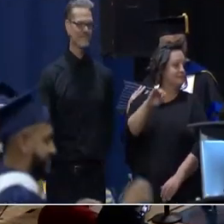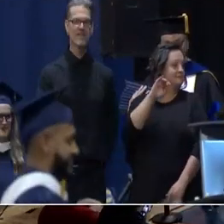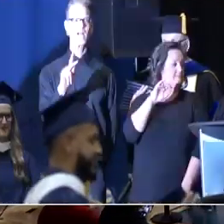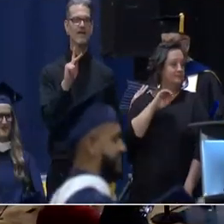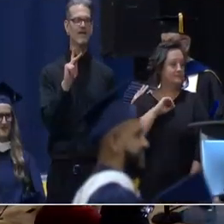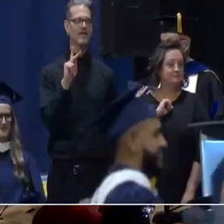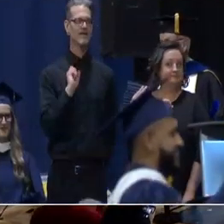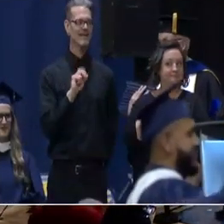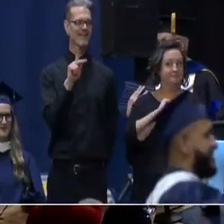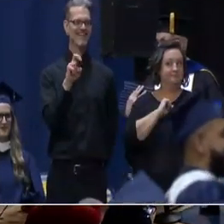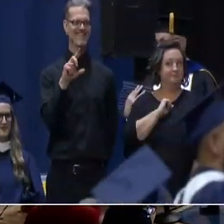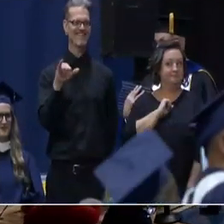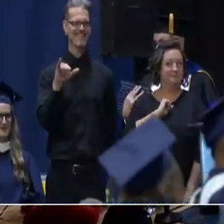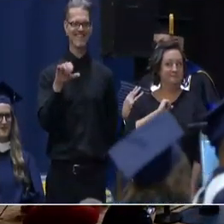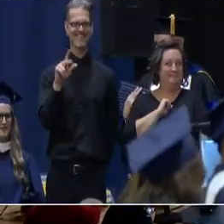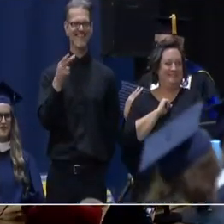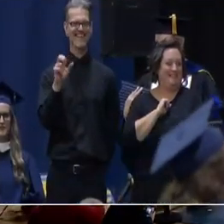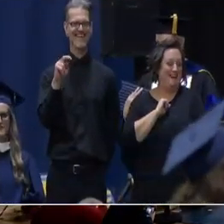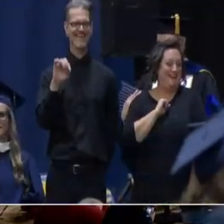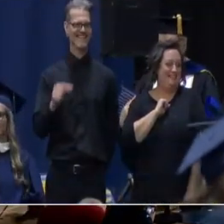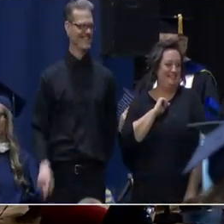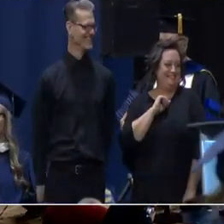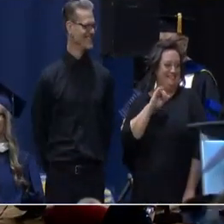Kelsey Hennig.